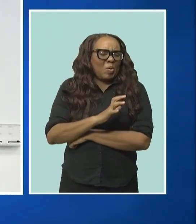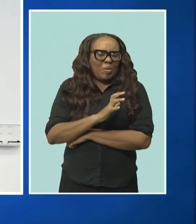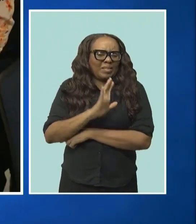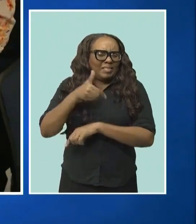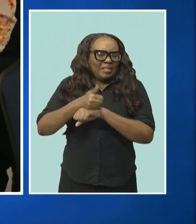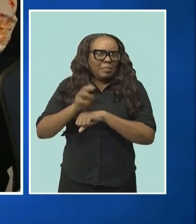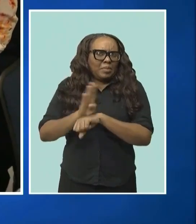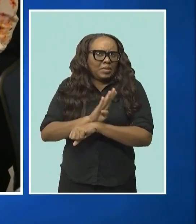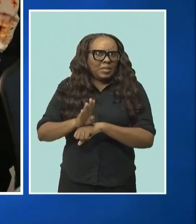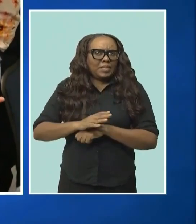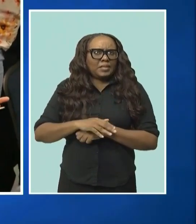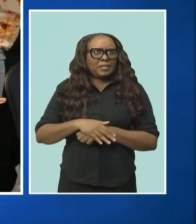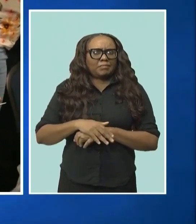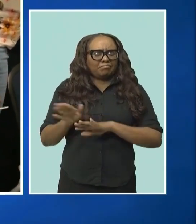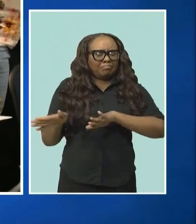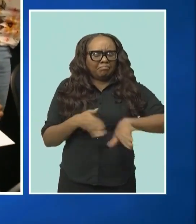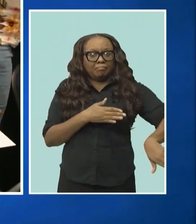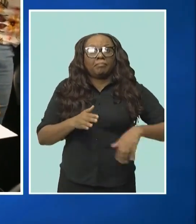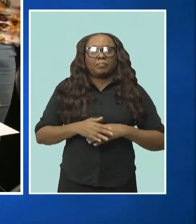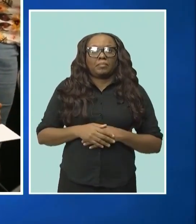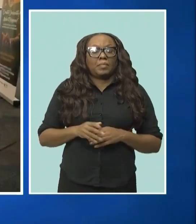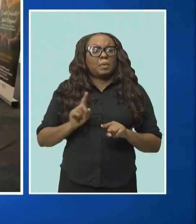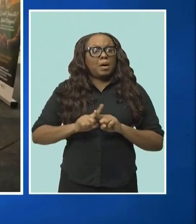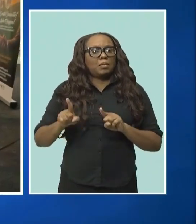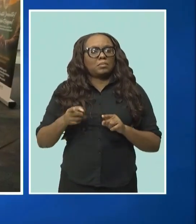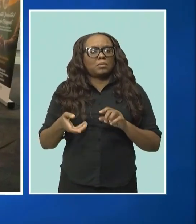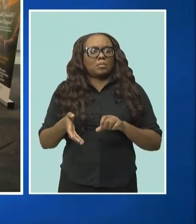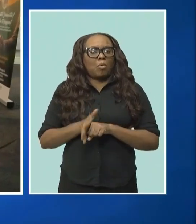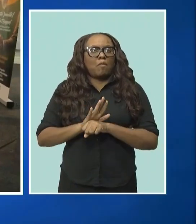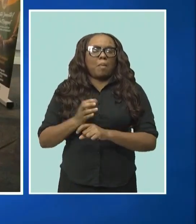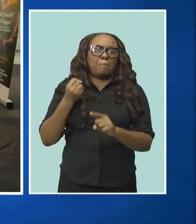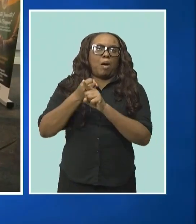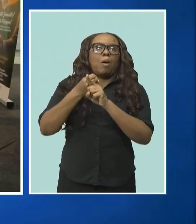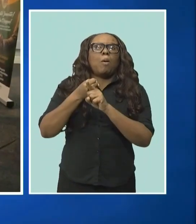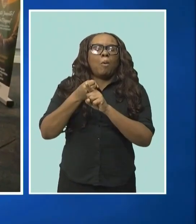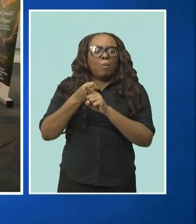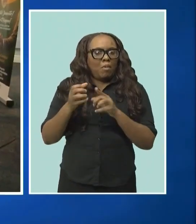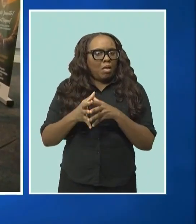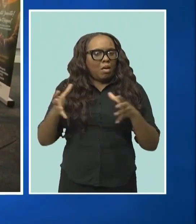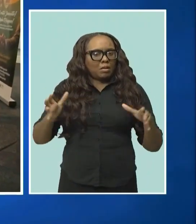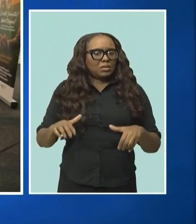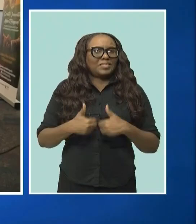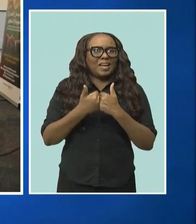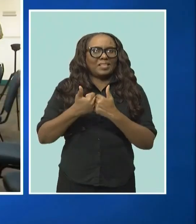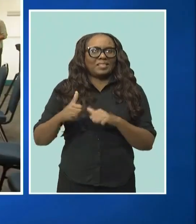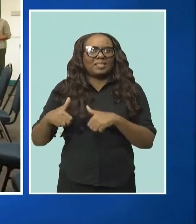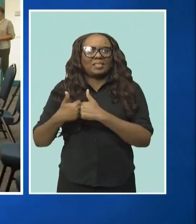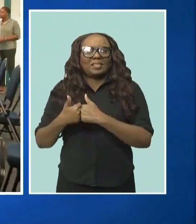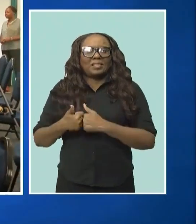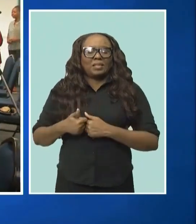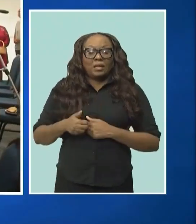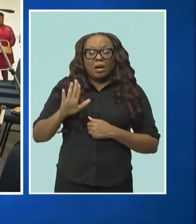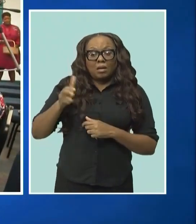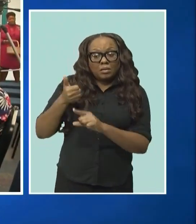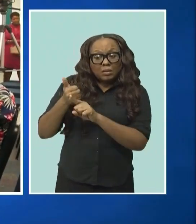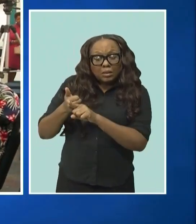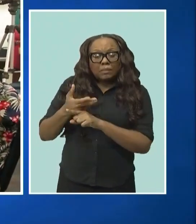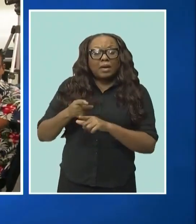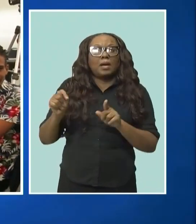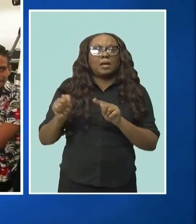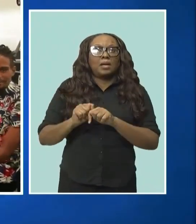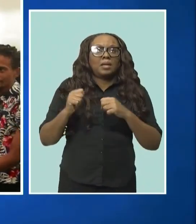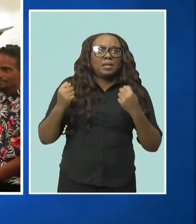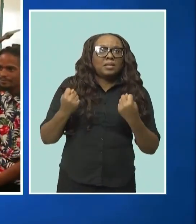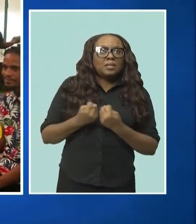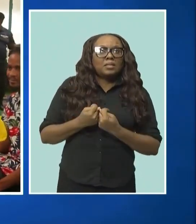closed. She said the COVID-19 pandemic had brought a number of challenges, causing her and her team to move what had started